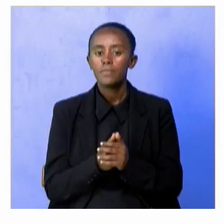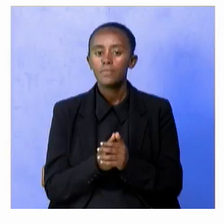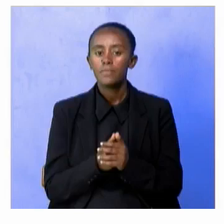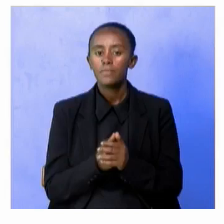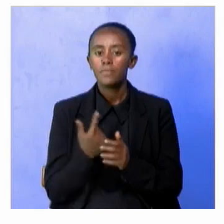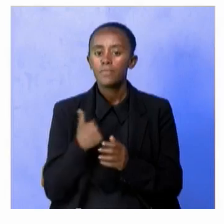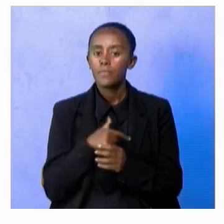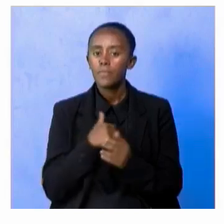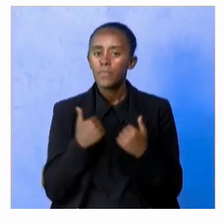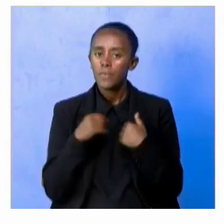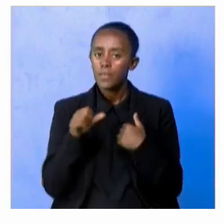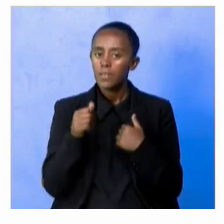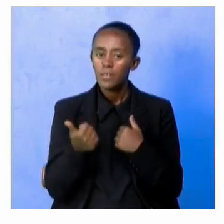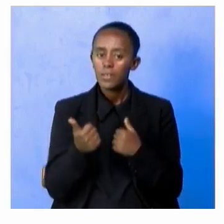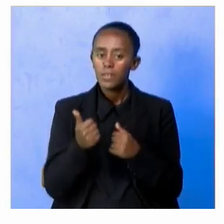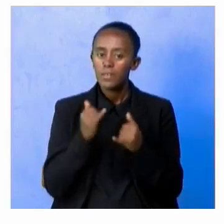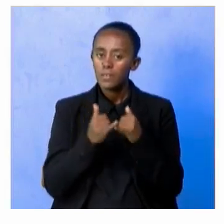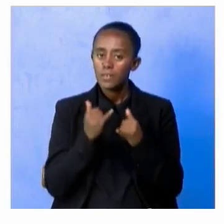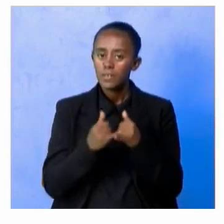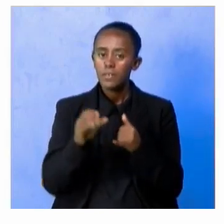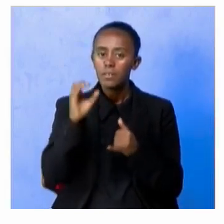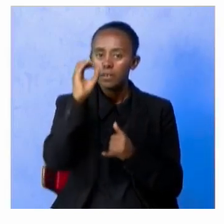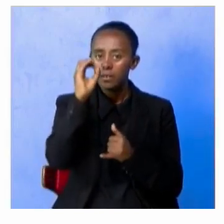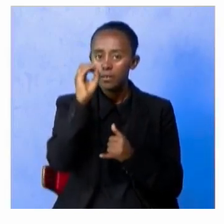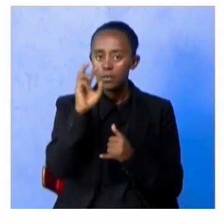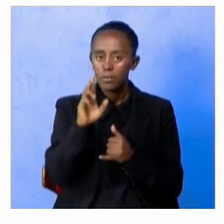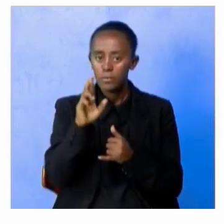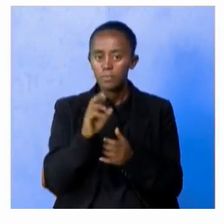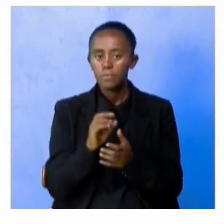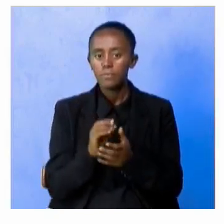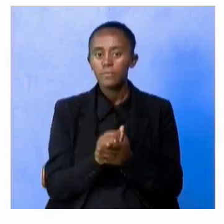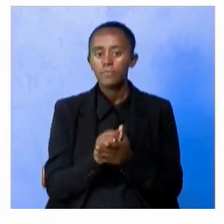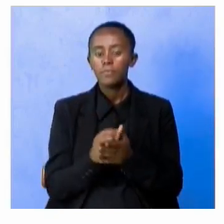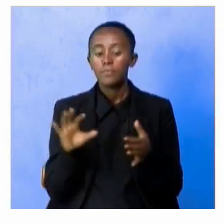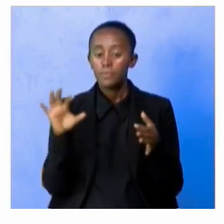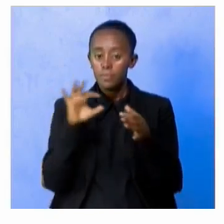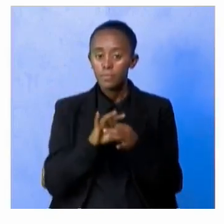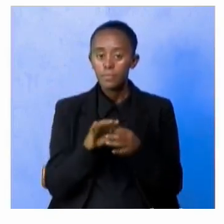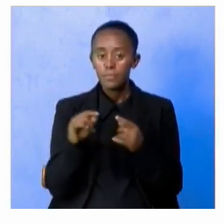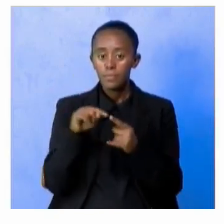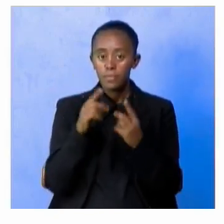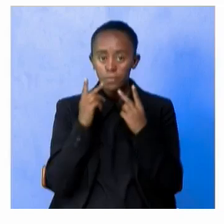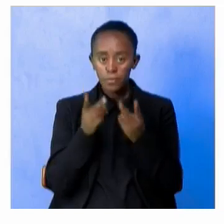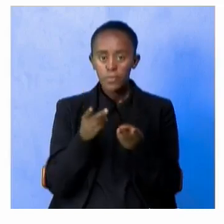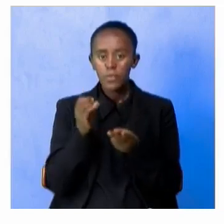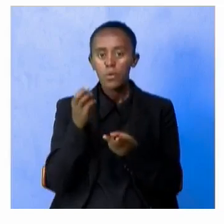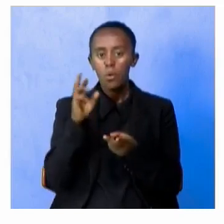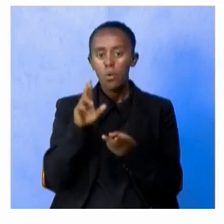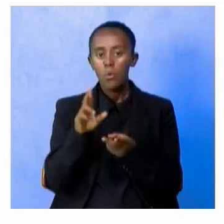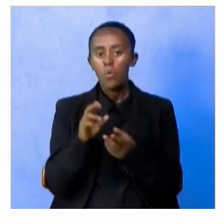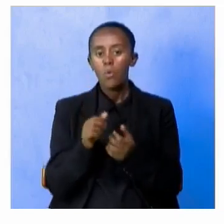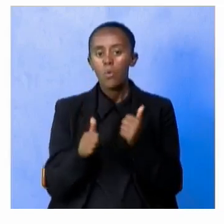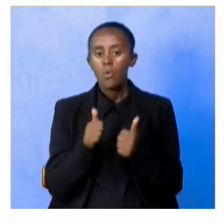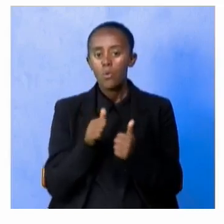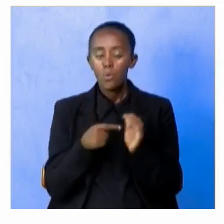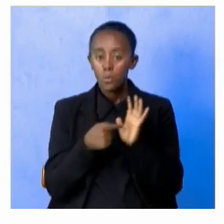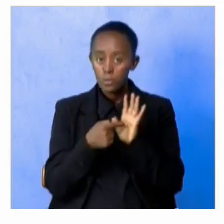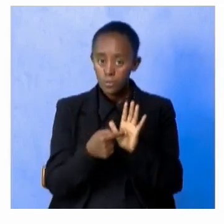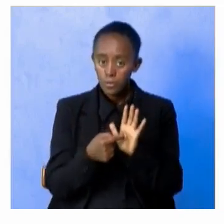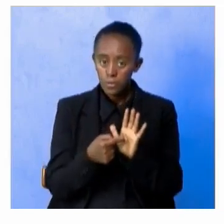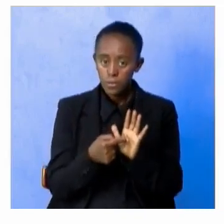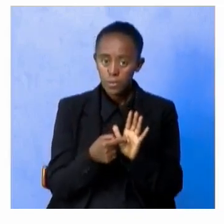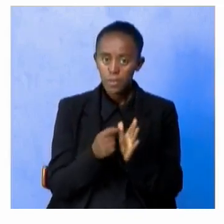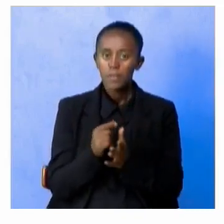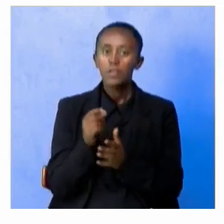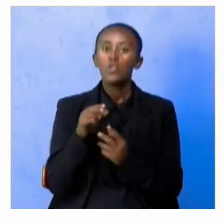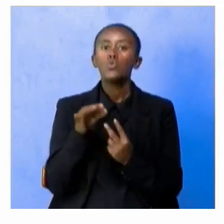We have another one. The last one is, the last conjunctions that we're going to see today is or, which shows